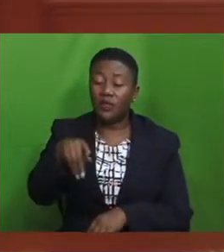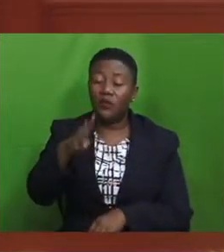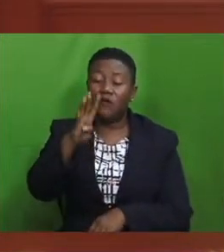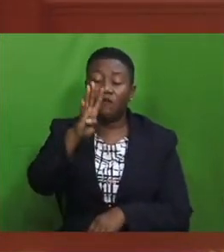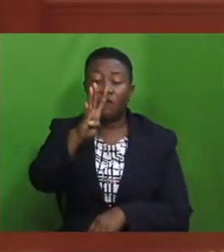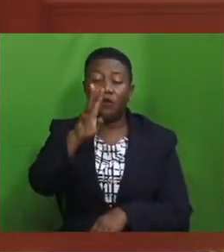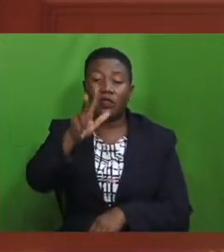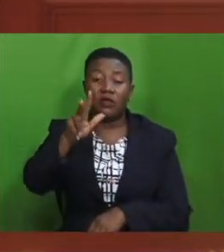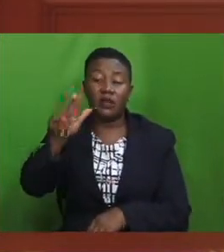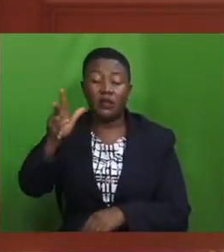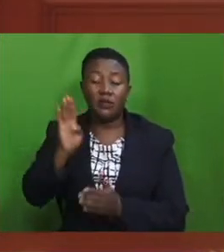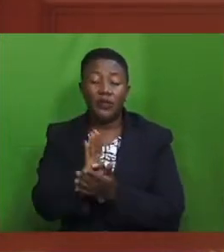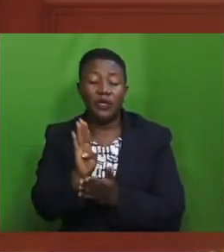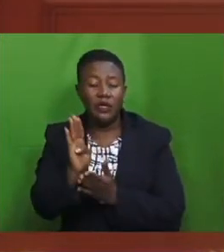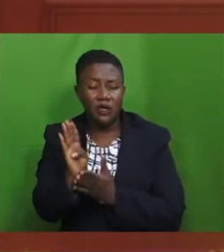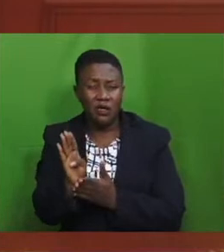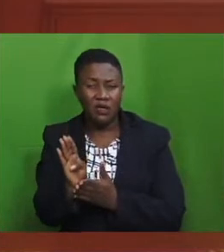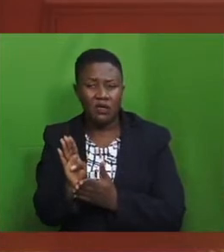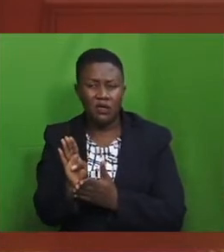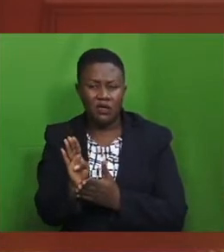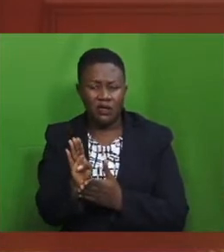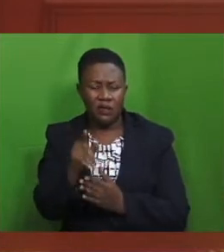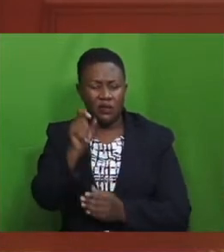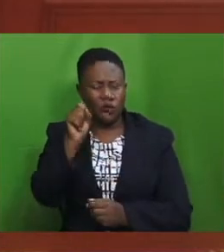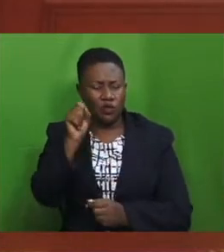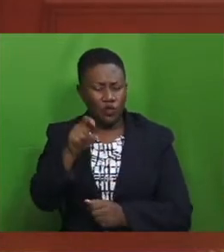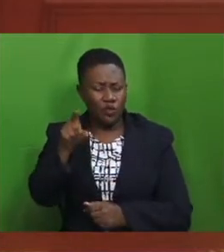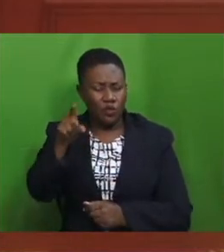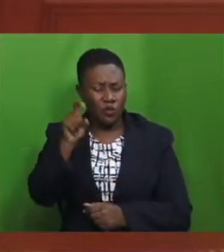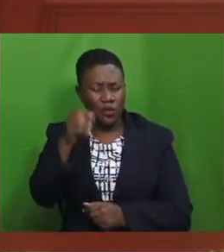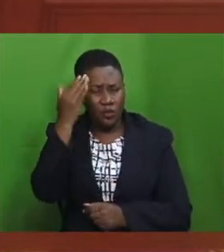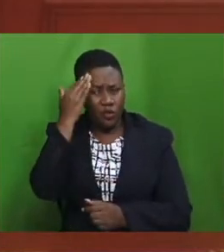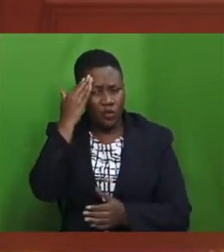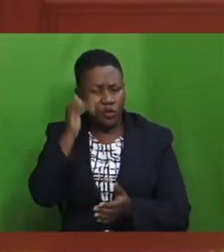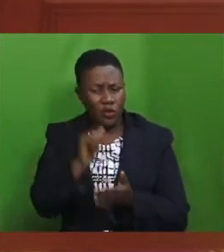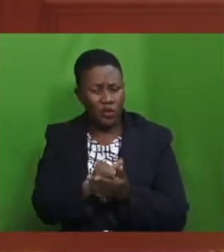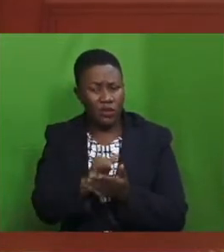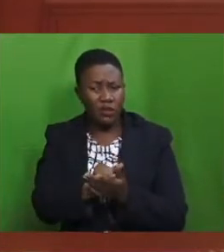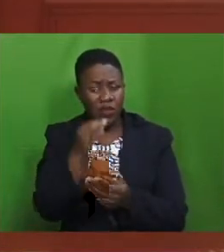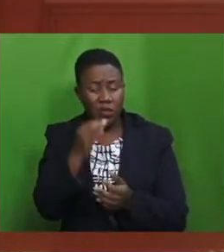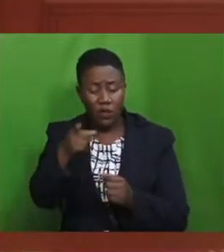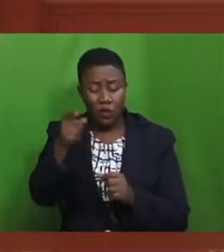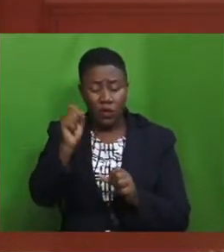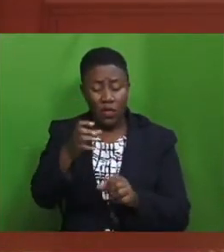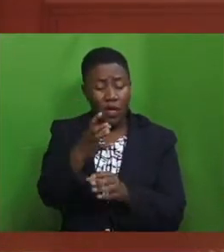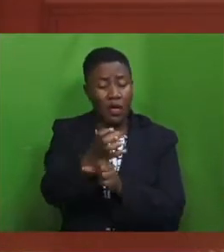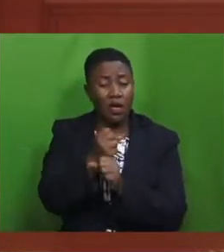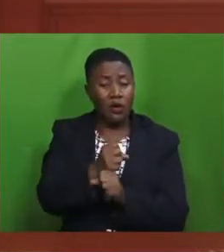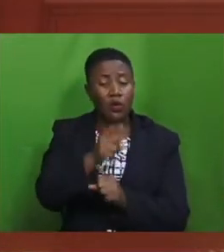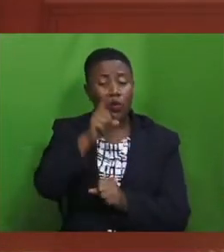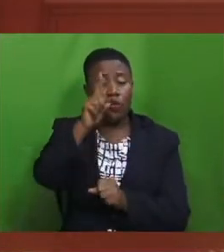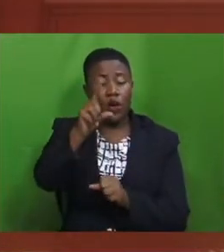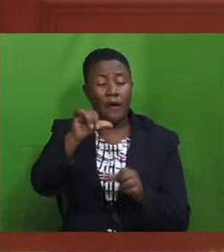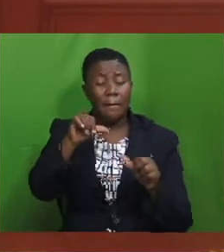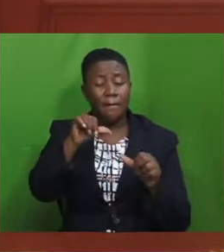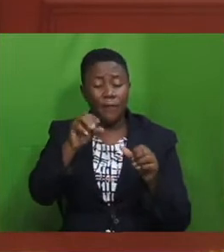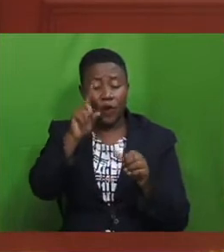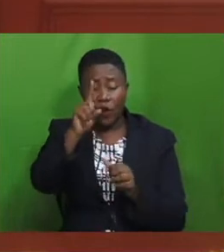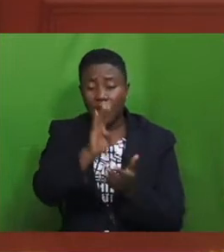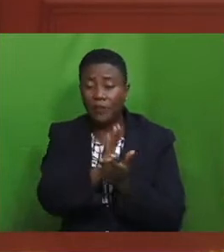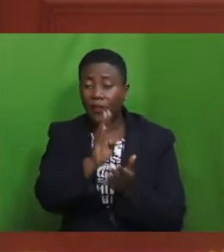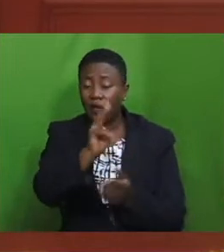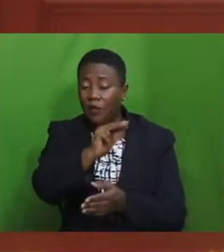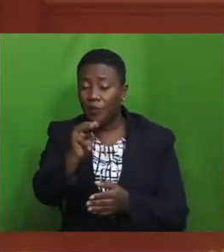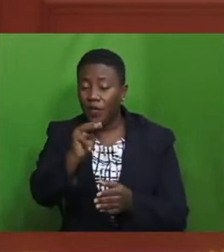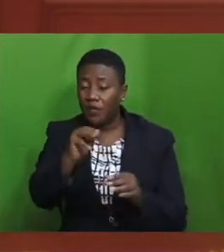you should be realistic enough to say that if we are able to achieve 1 million tons, the cocoa sector is